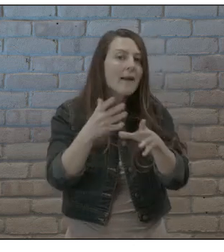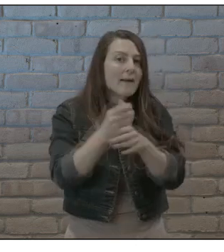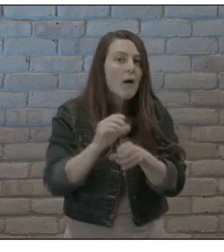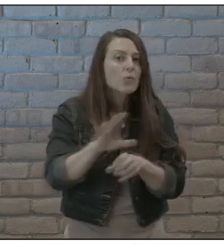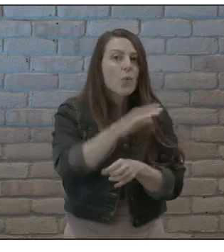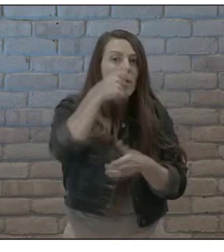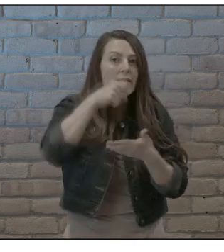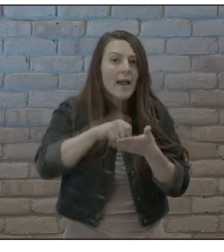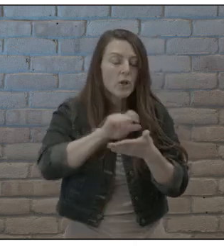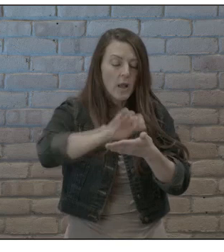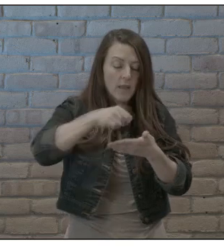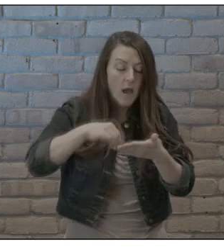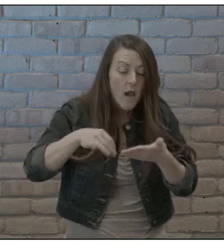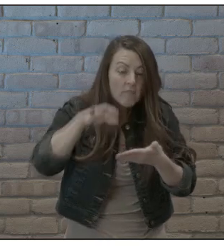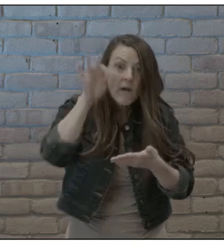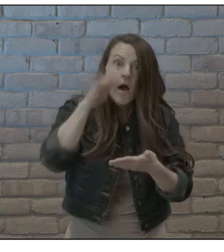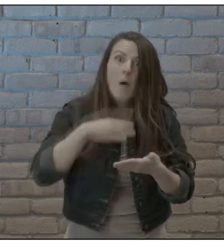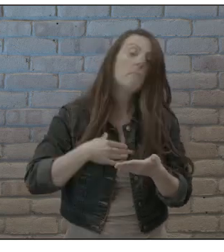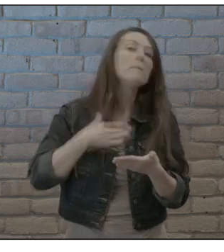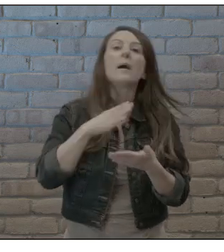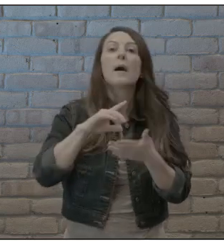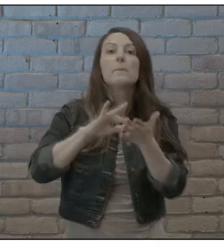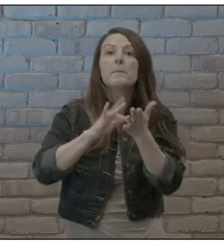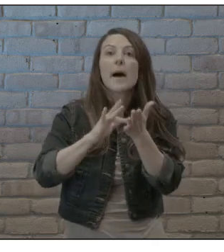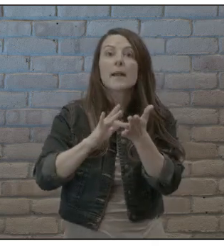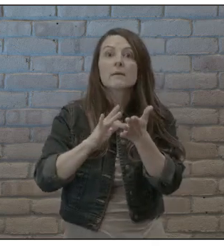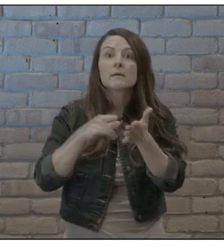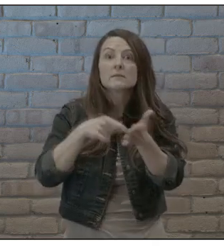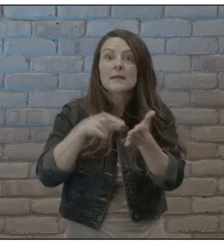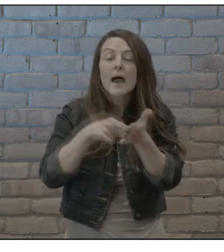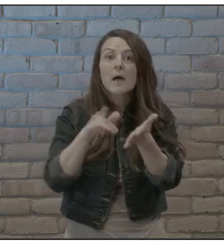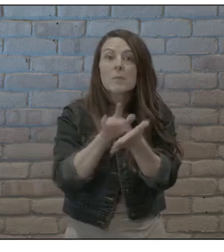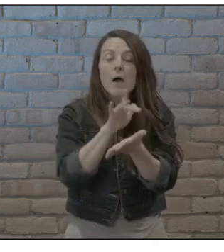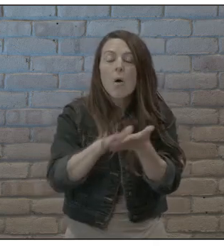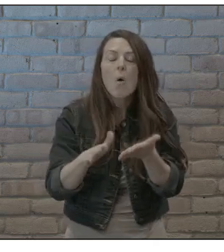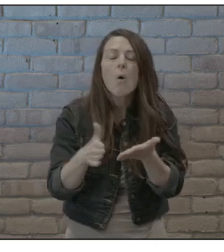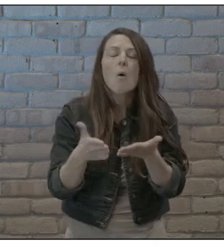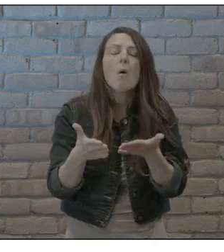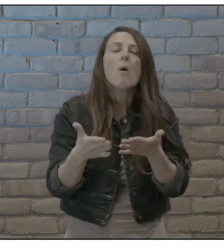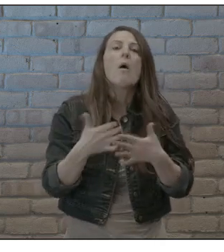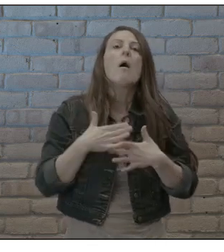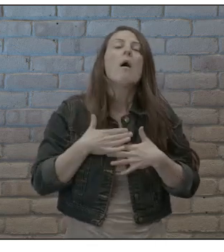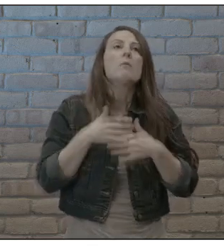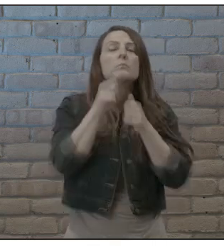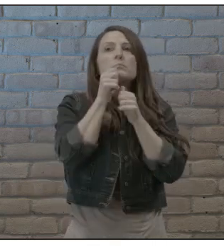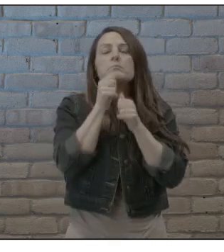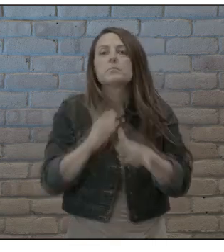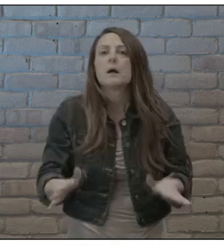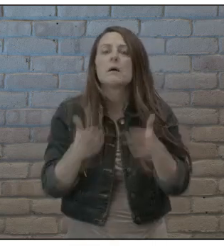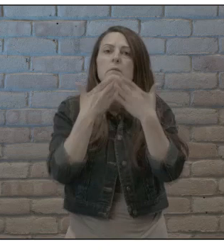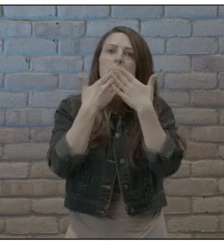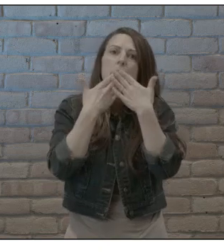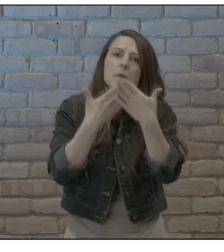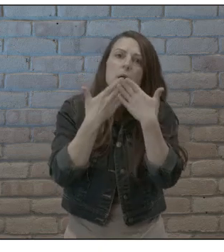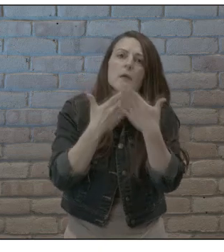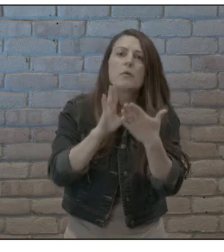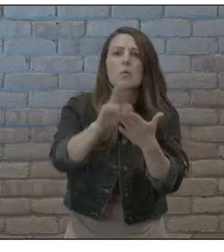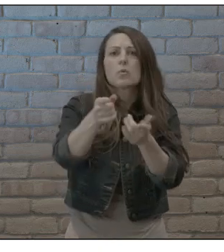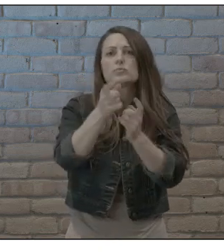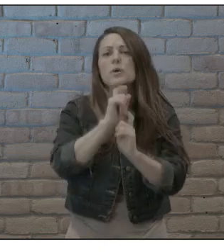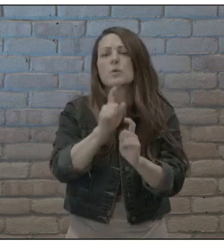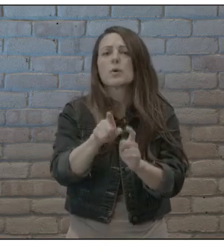to find that my medical debt has been paid in full, I will never forget you have truly blessed our lives with your